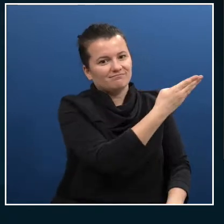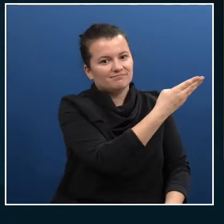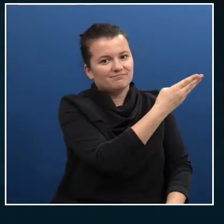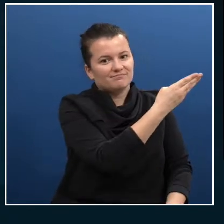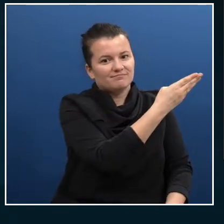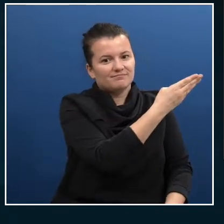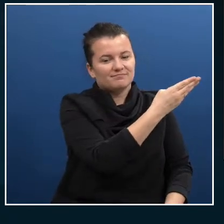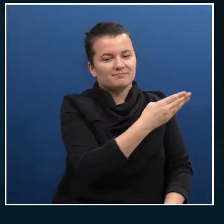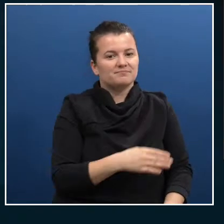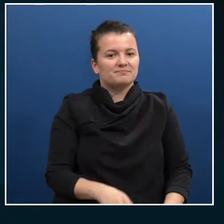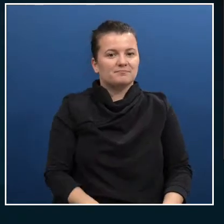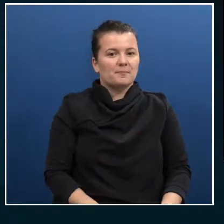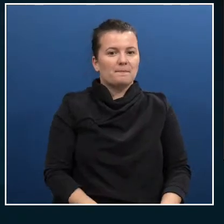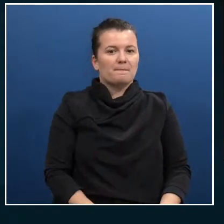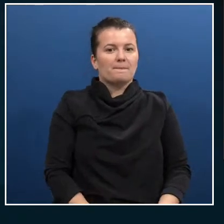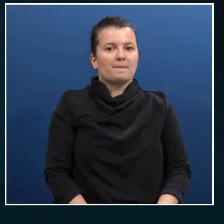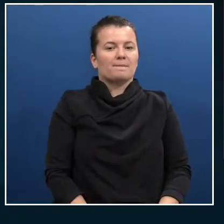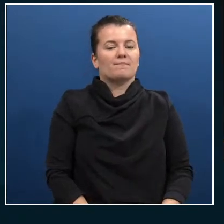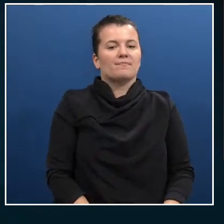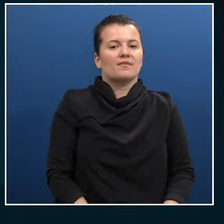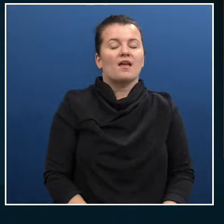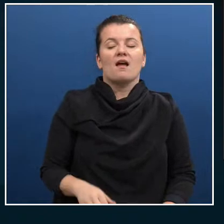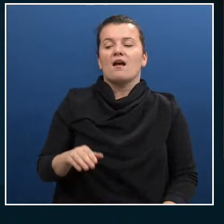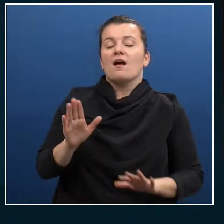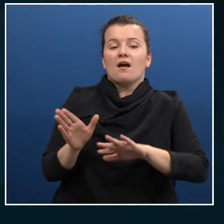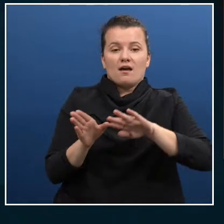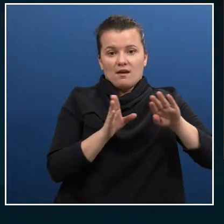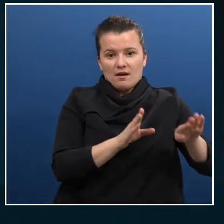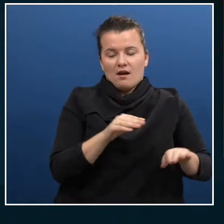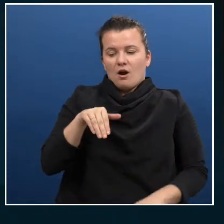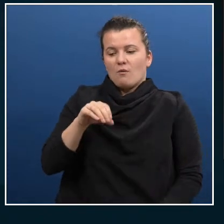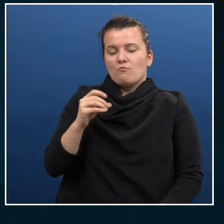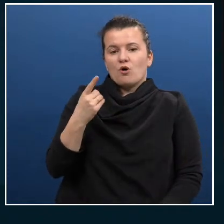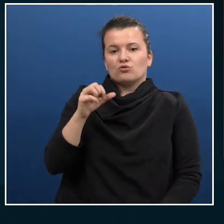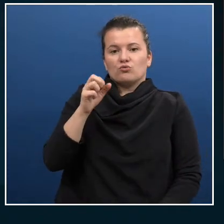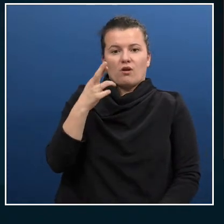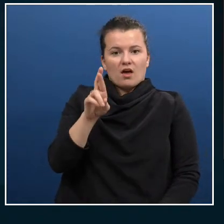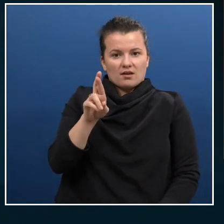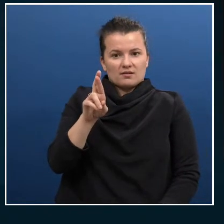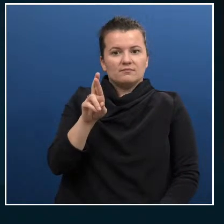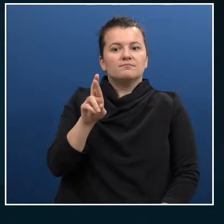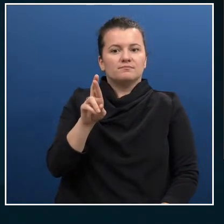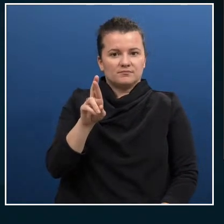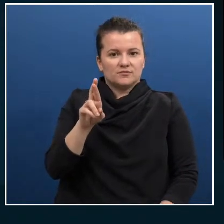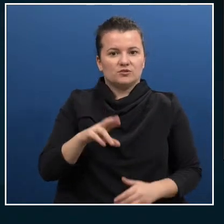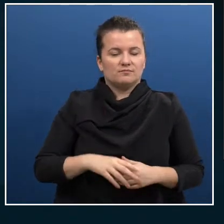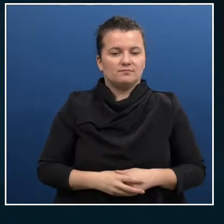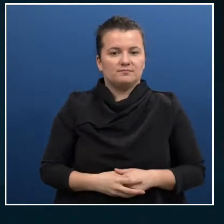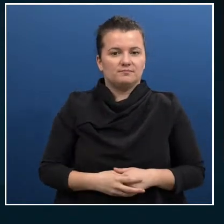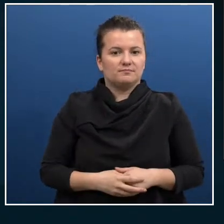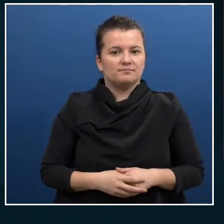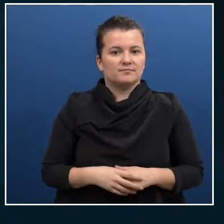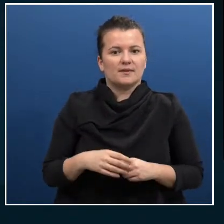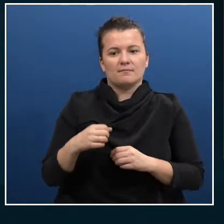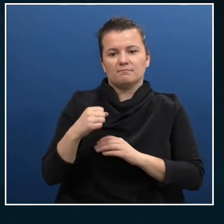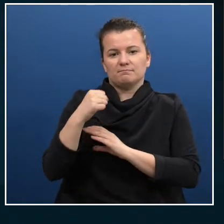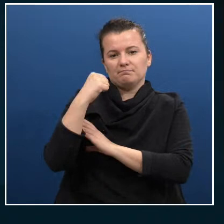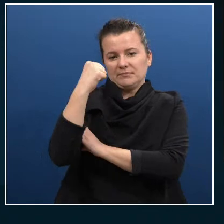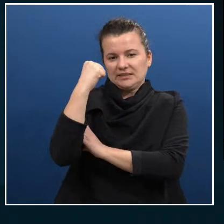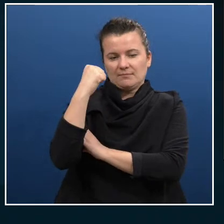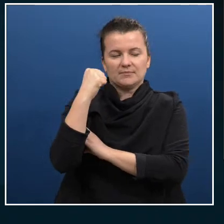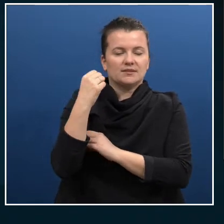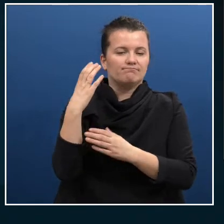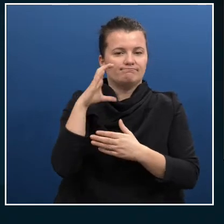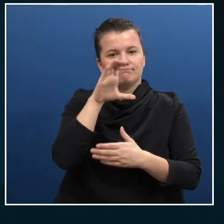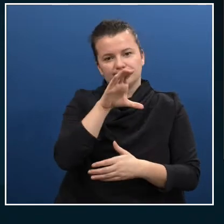So let's go to the modular one. So I have a main.bicep file to start with. And as you can see, this is